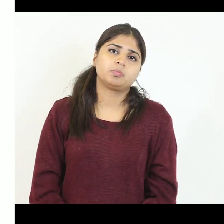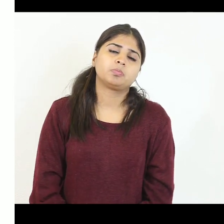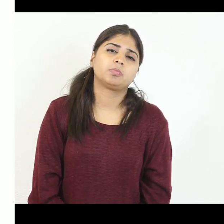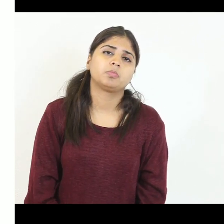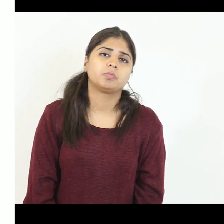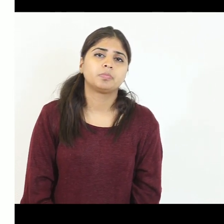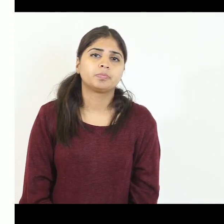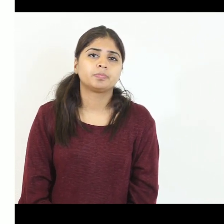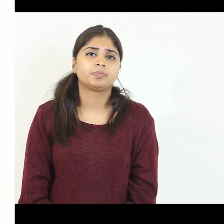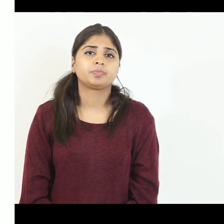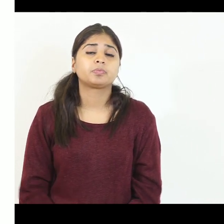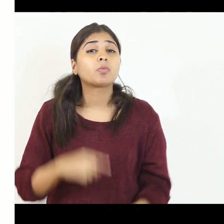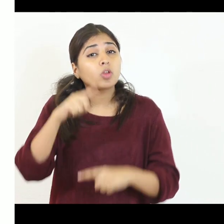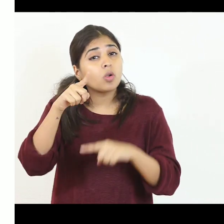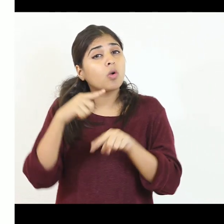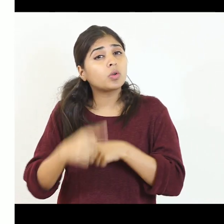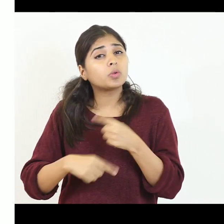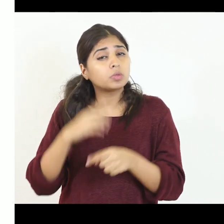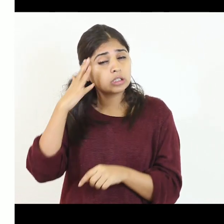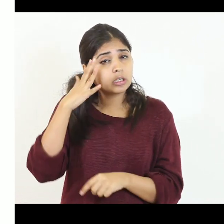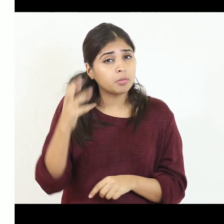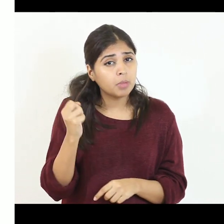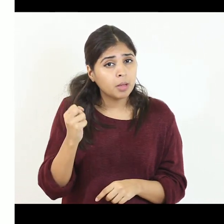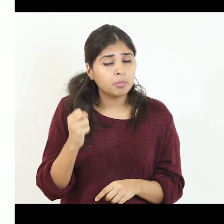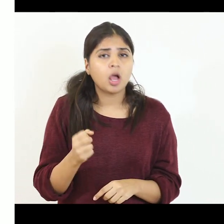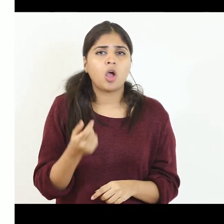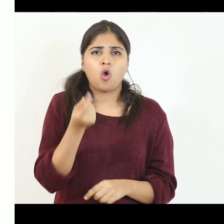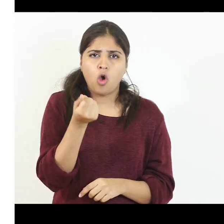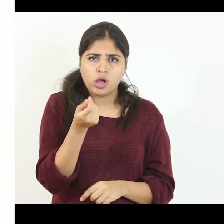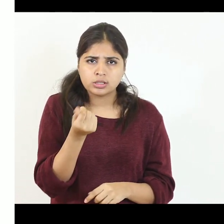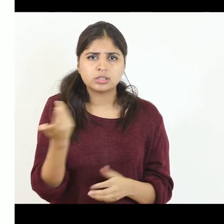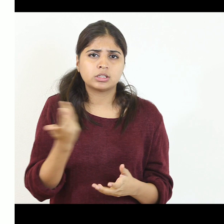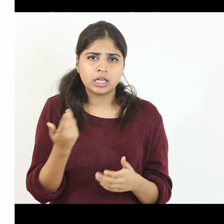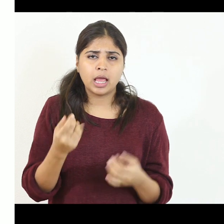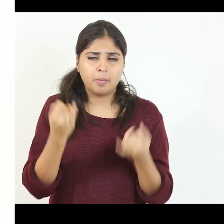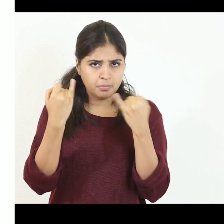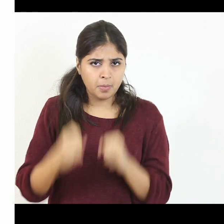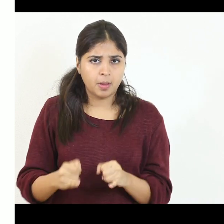error message while entering the data and make appropriate corrections.